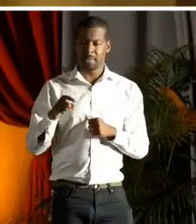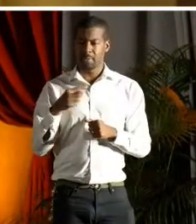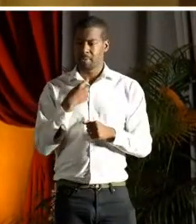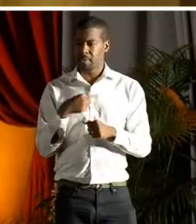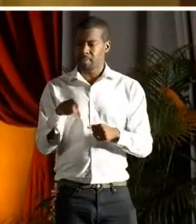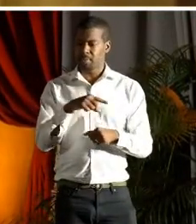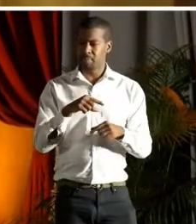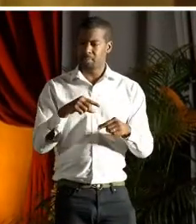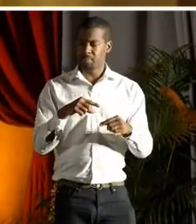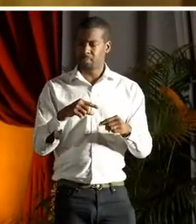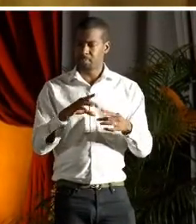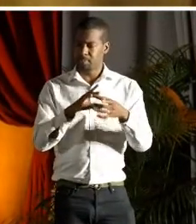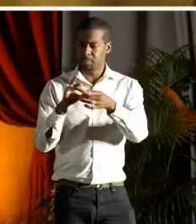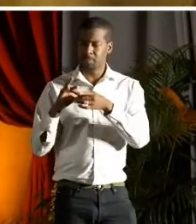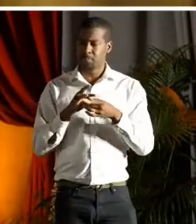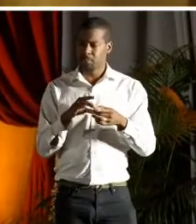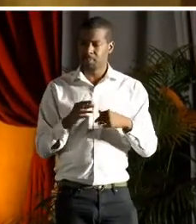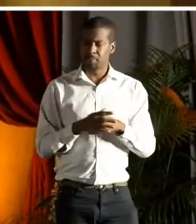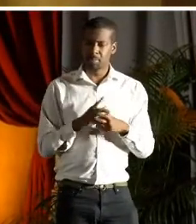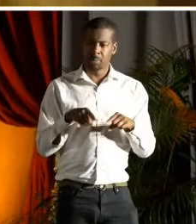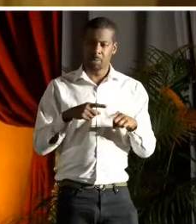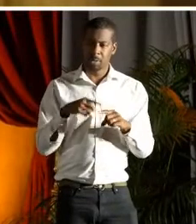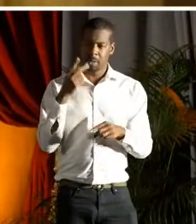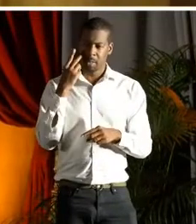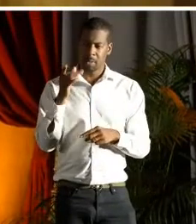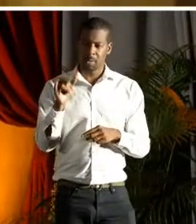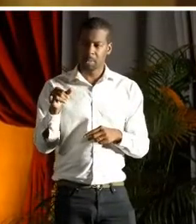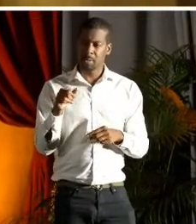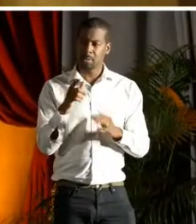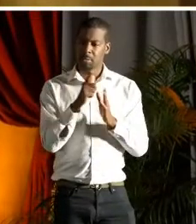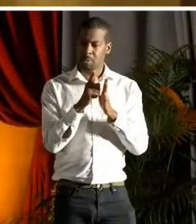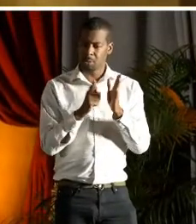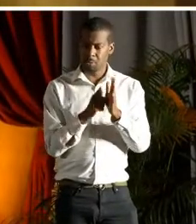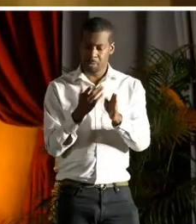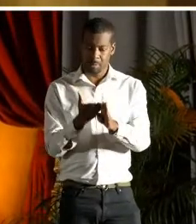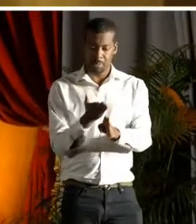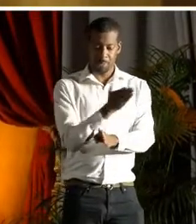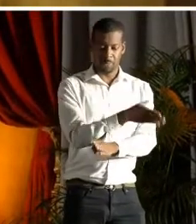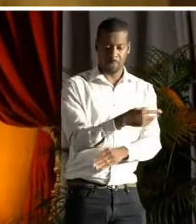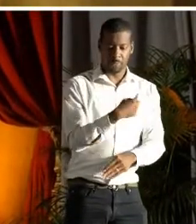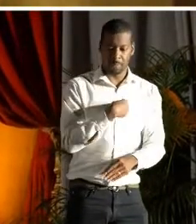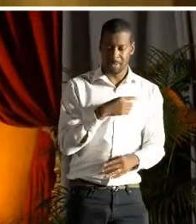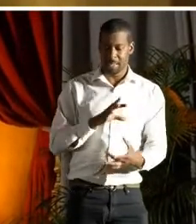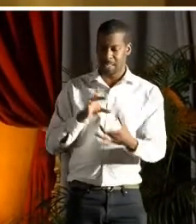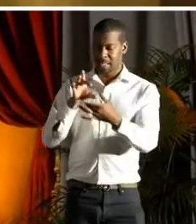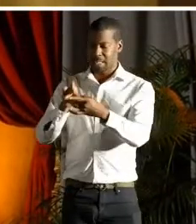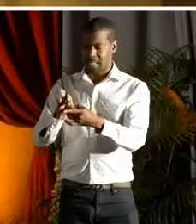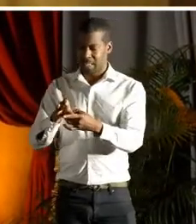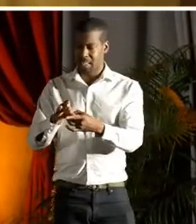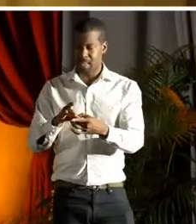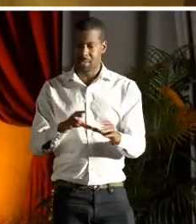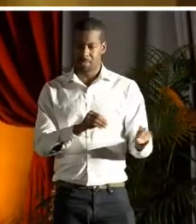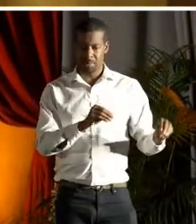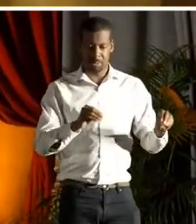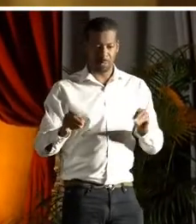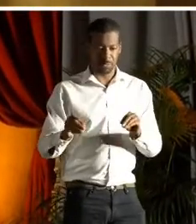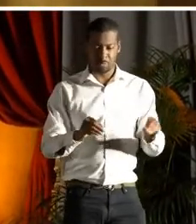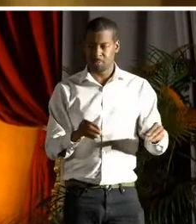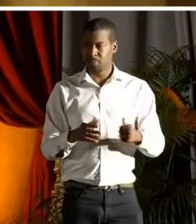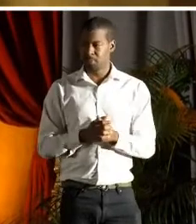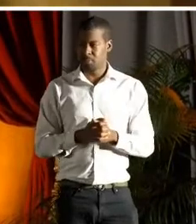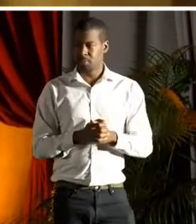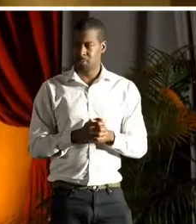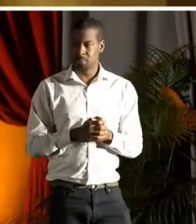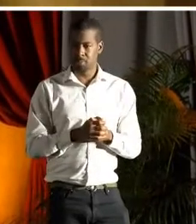at this film, the thing that I know is that the lawyers that came before me were connected to movement. That they